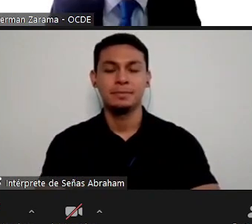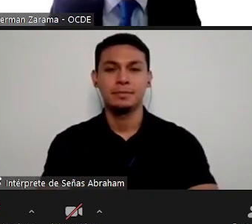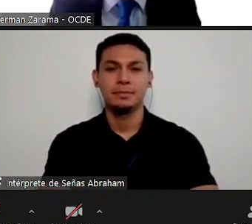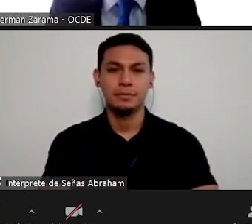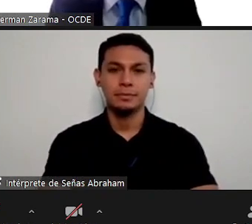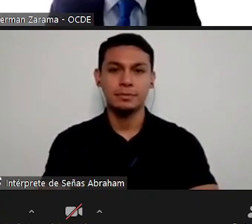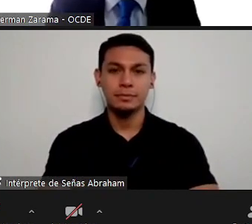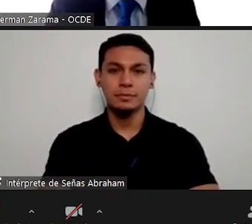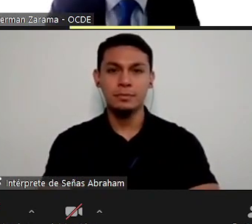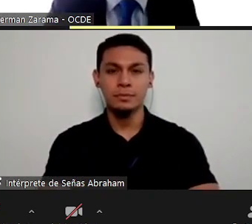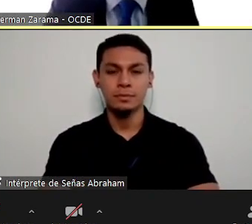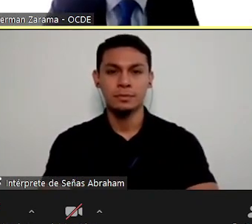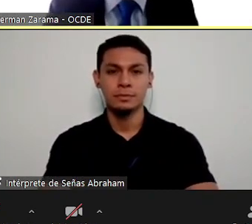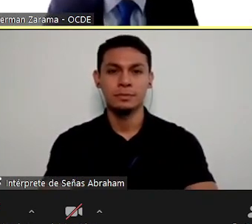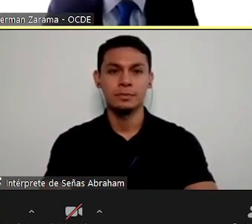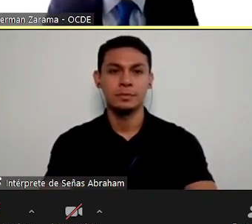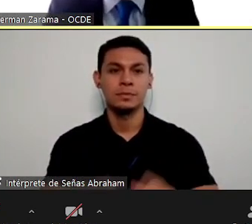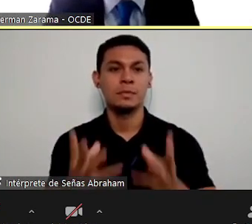much